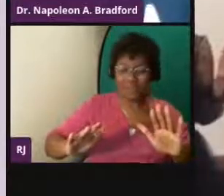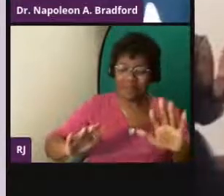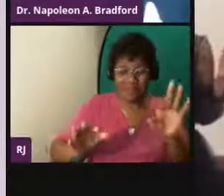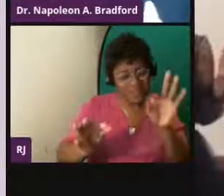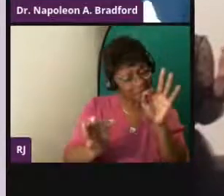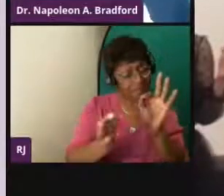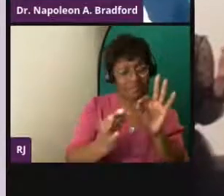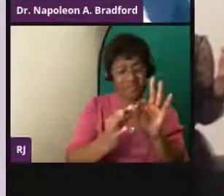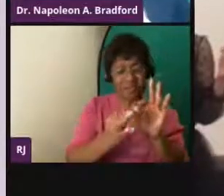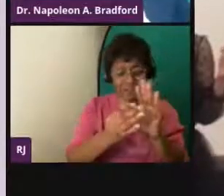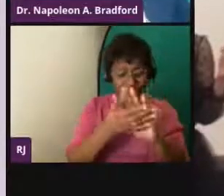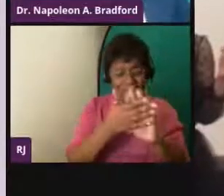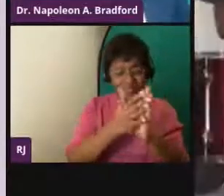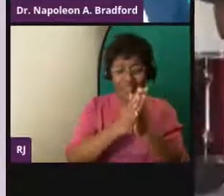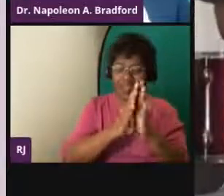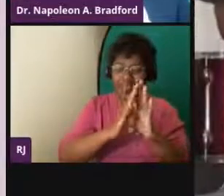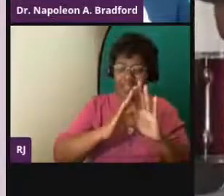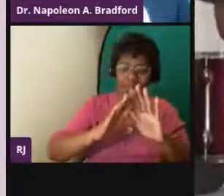perfect